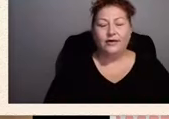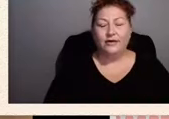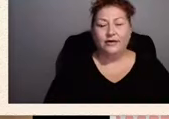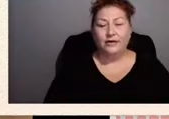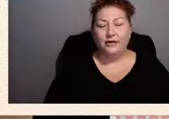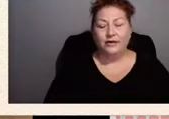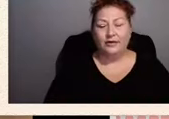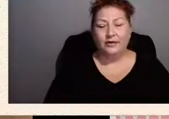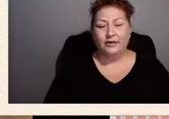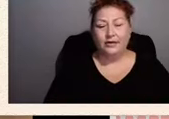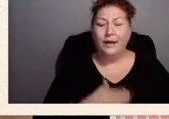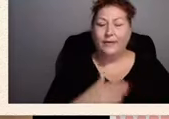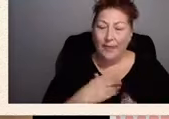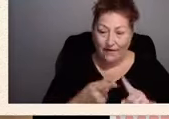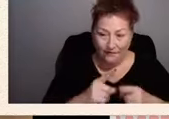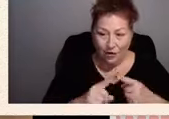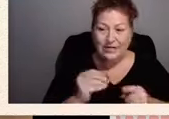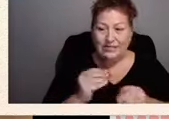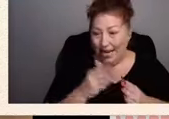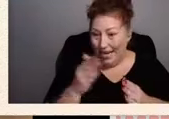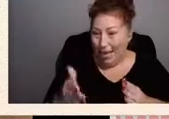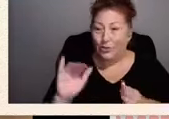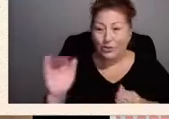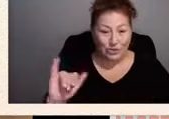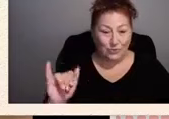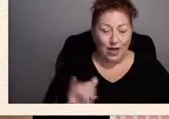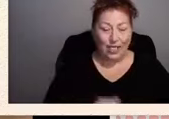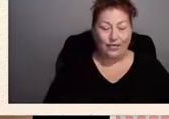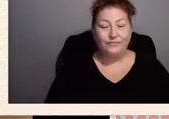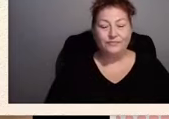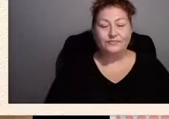my friends and neighbors. Um,